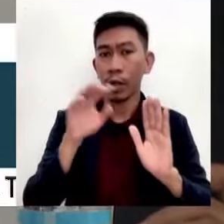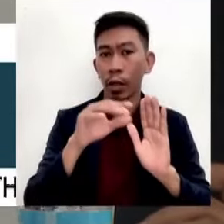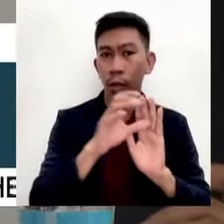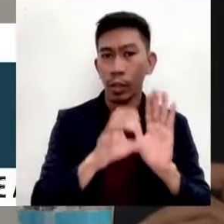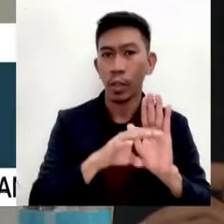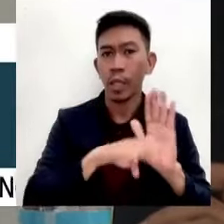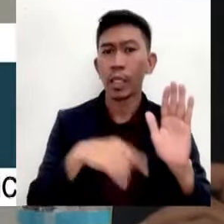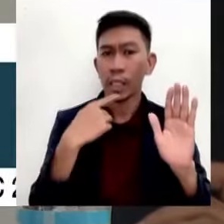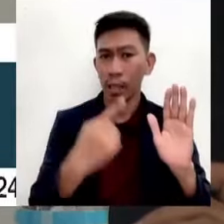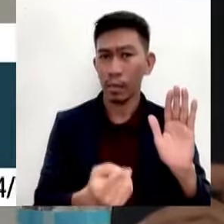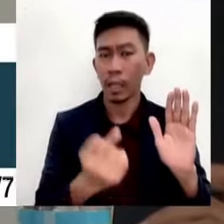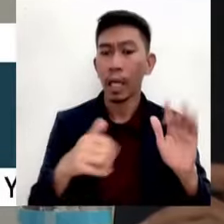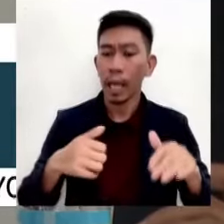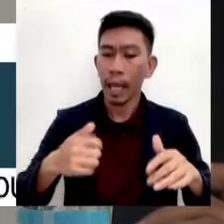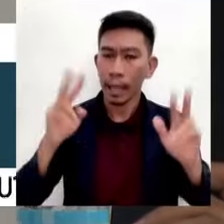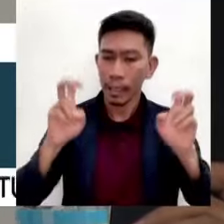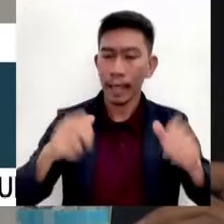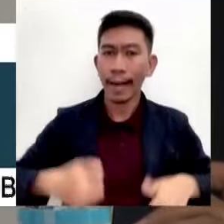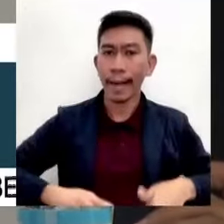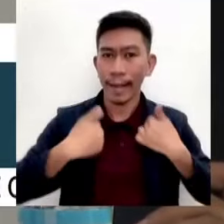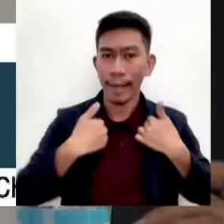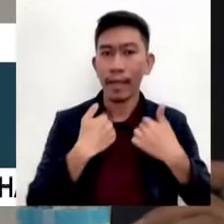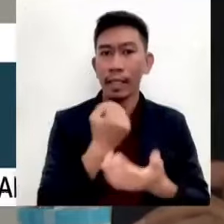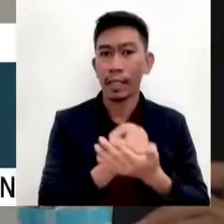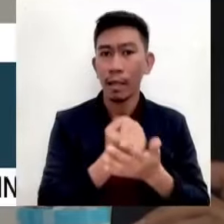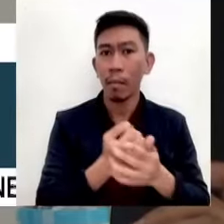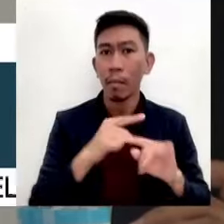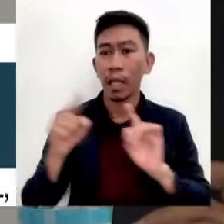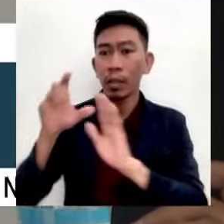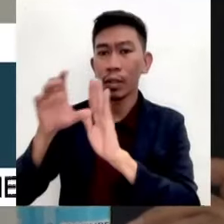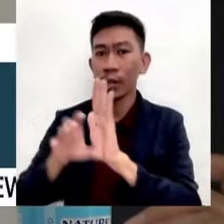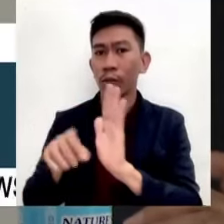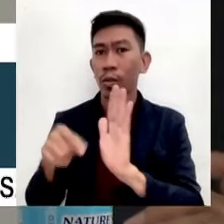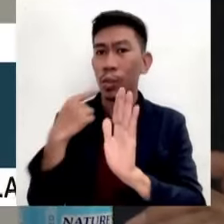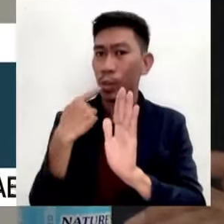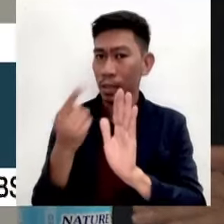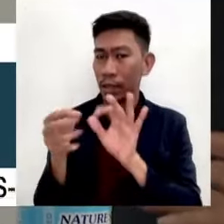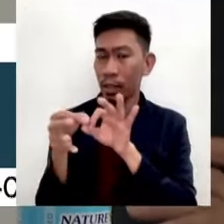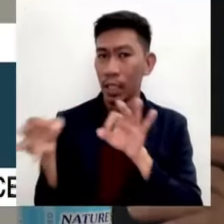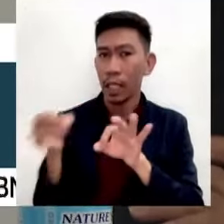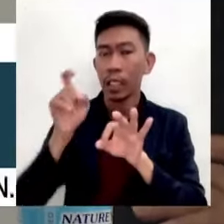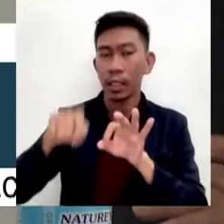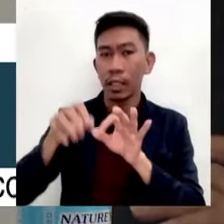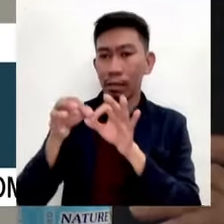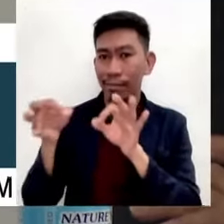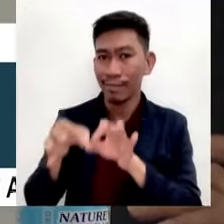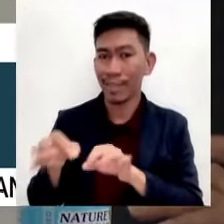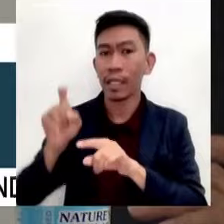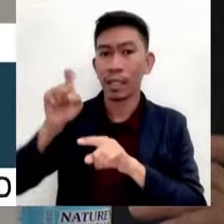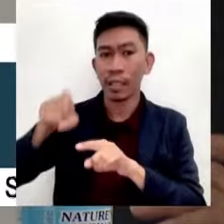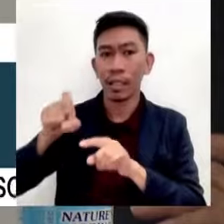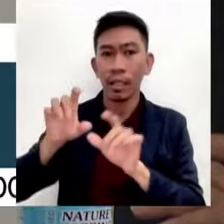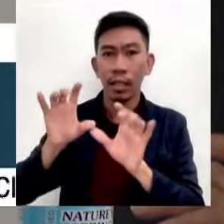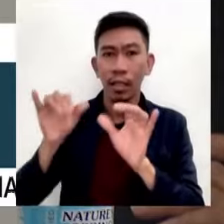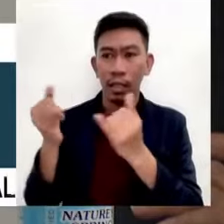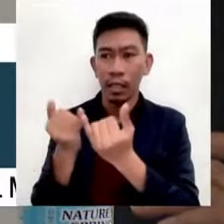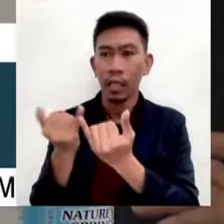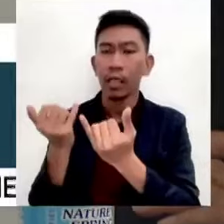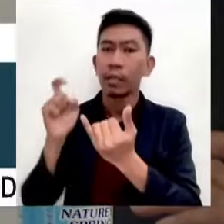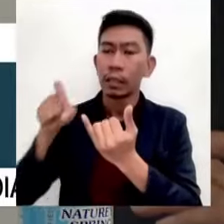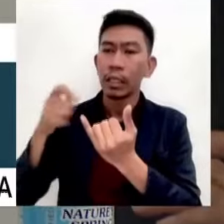din sa nasabing provision ng Constitution, yung pagkakataon ng mga investors for a fair return of investment and